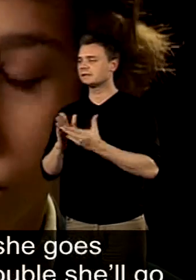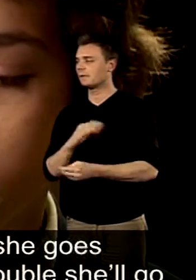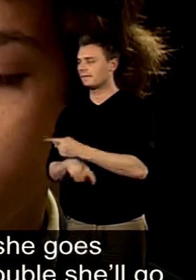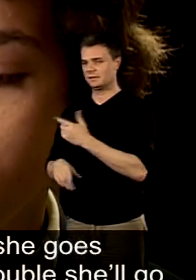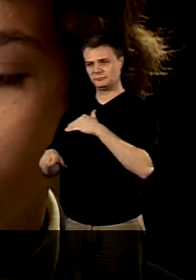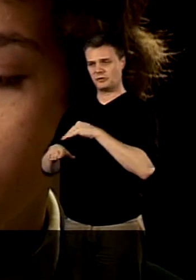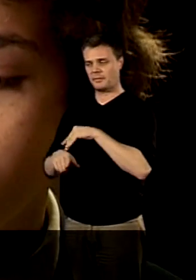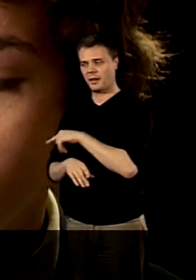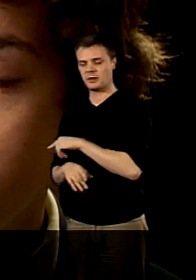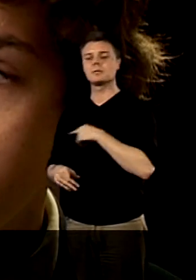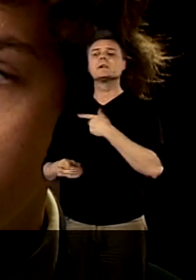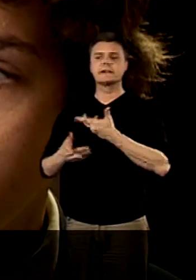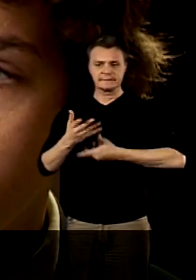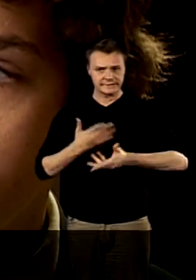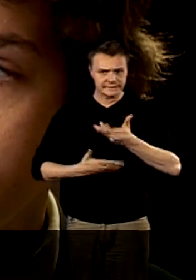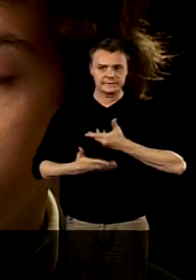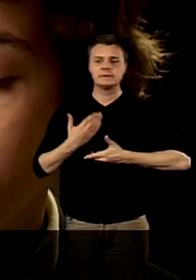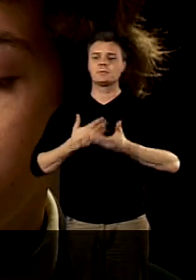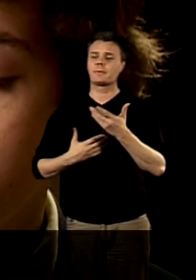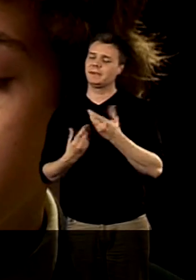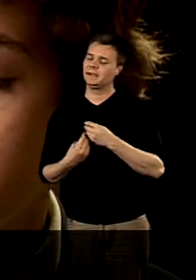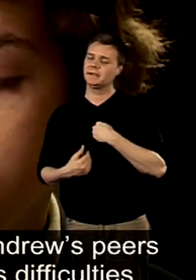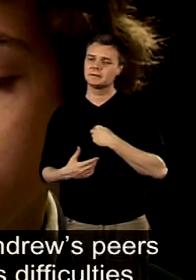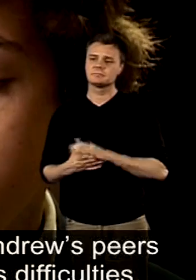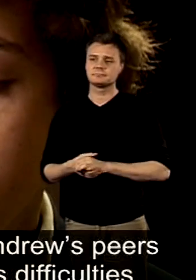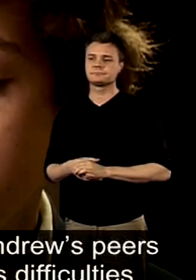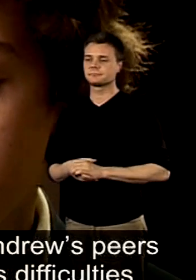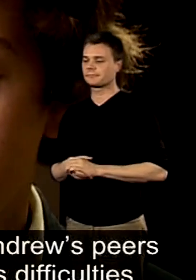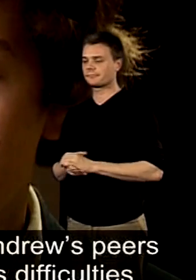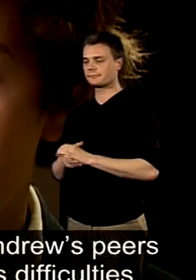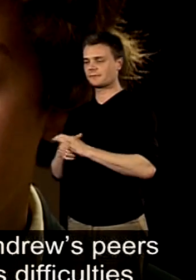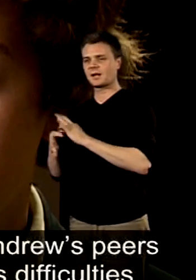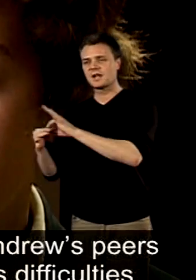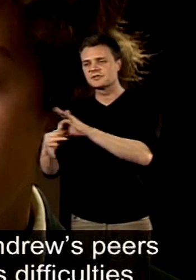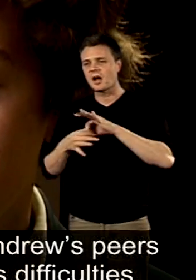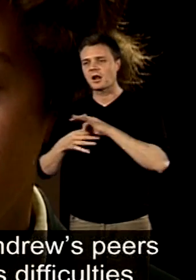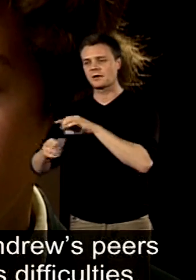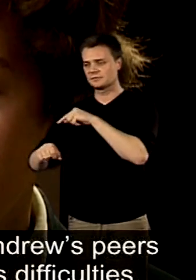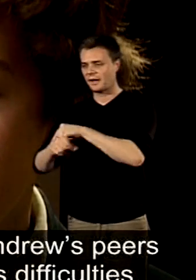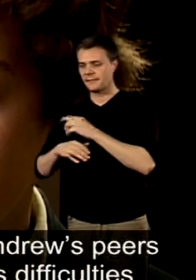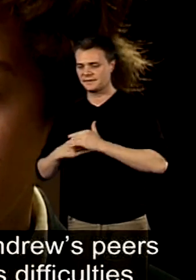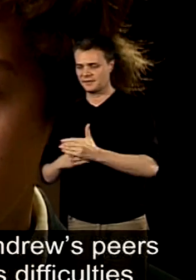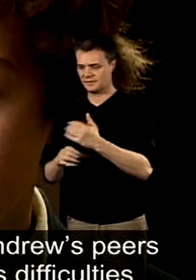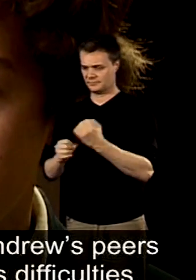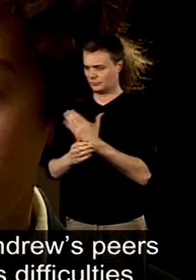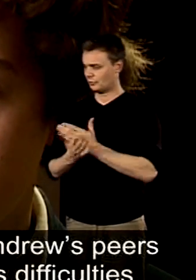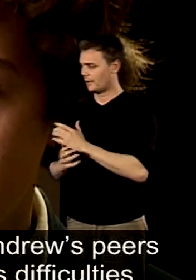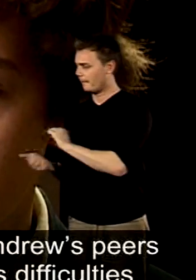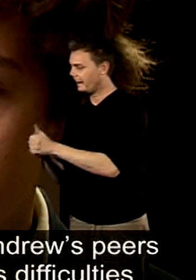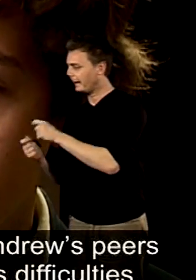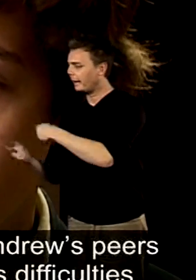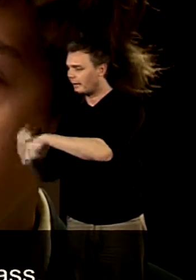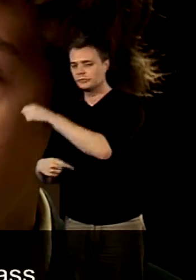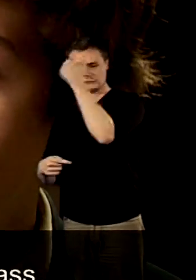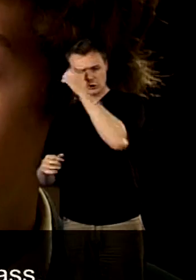in trouble, she'll go through that with me that day. And circle time sessions ensure that Andrew's peers have a greater understanding of